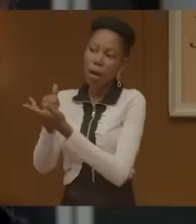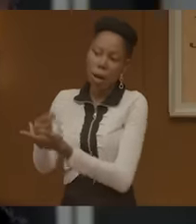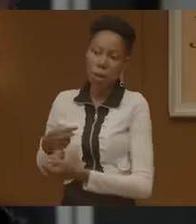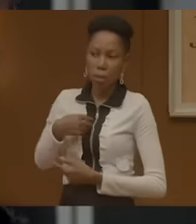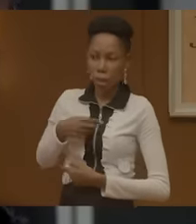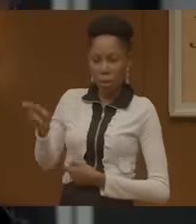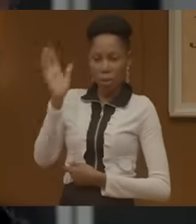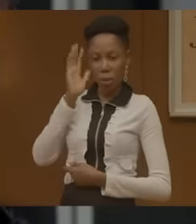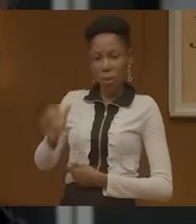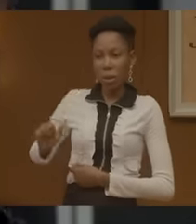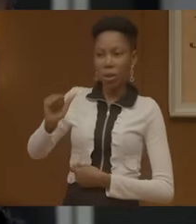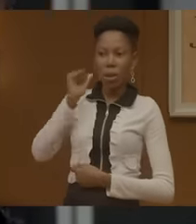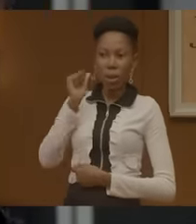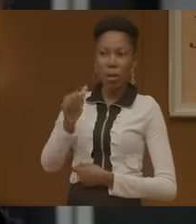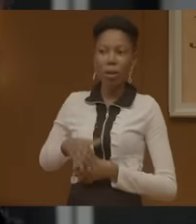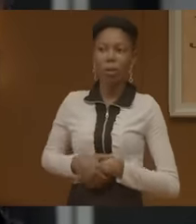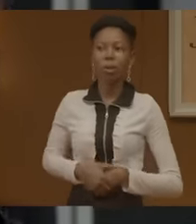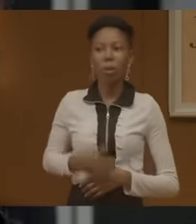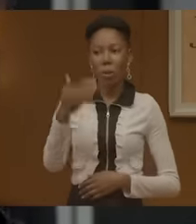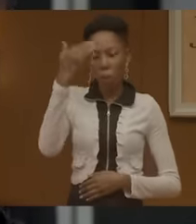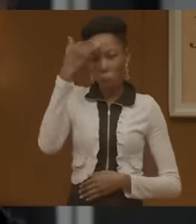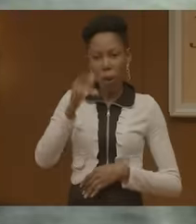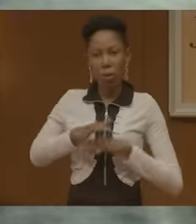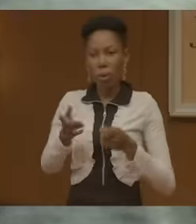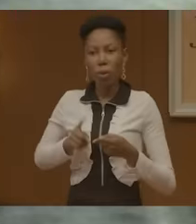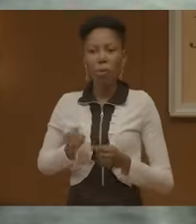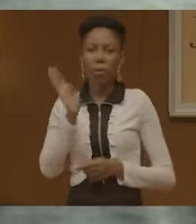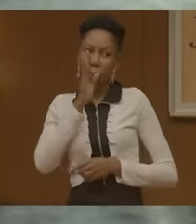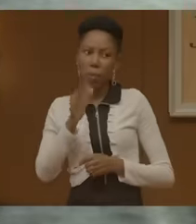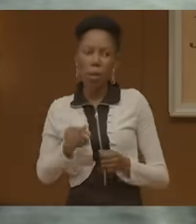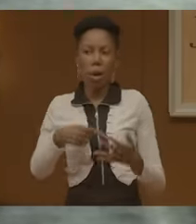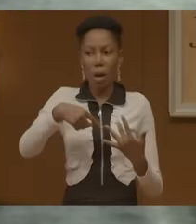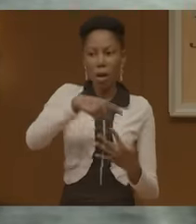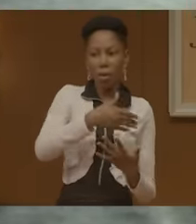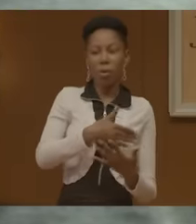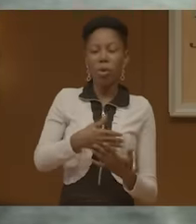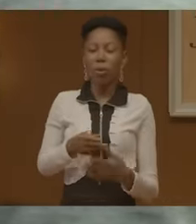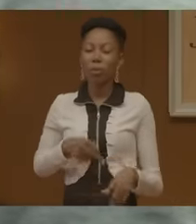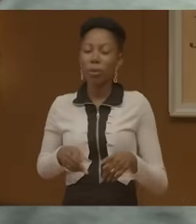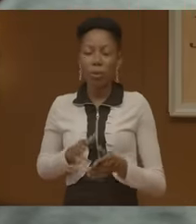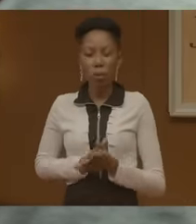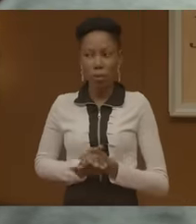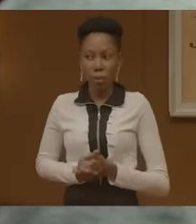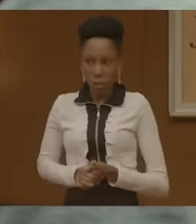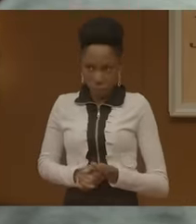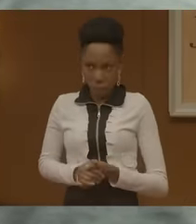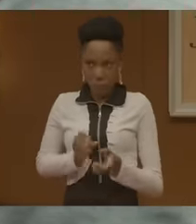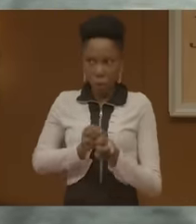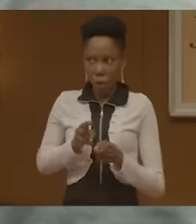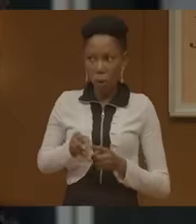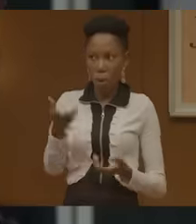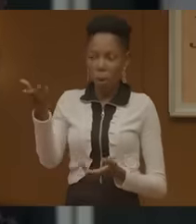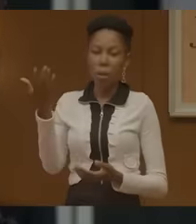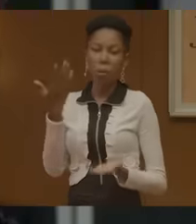this boy leg. He has been smelling. I don't want him to be smelling among people. Sometimes he will take it up. Along the line, my luck is